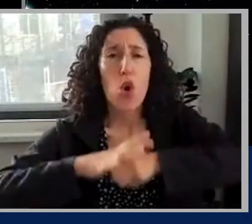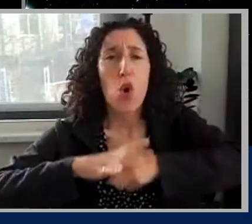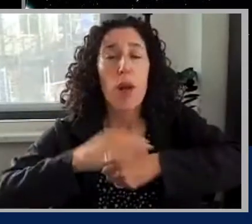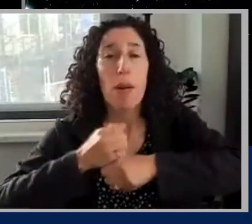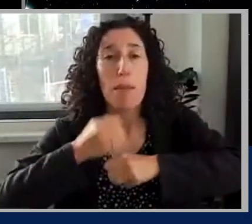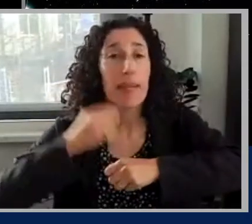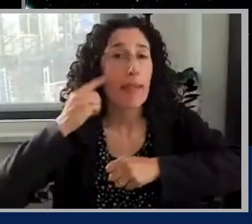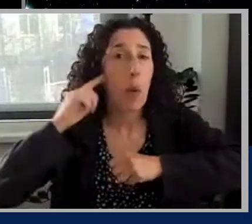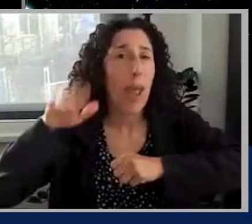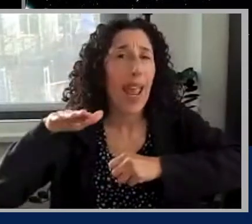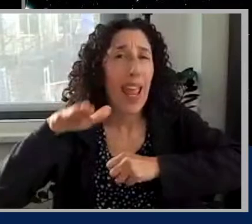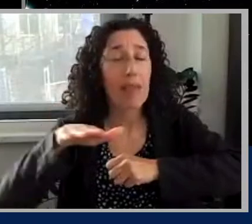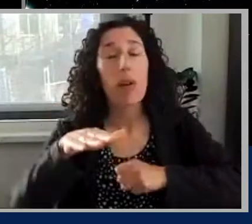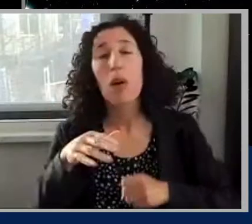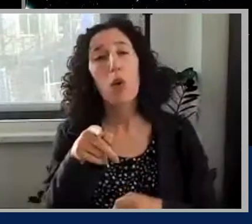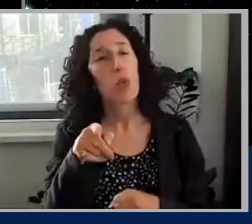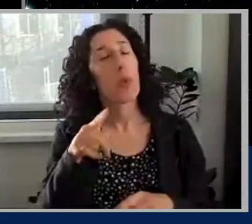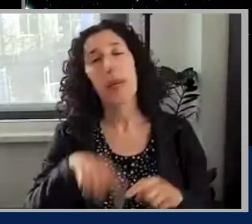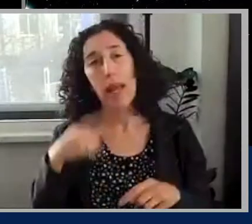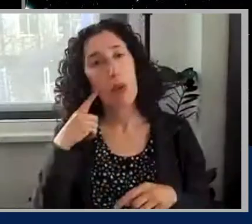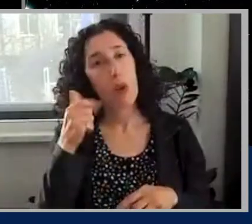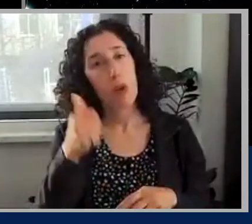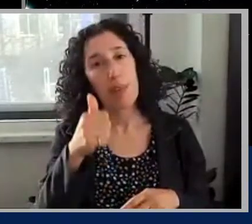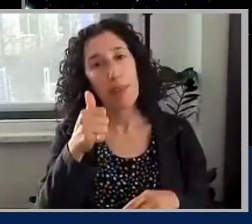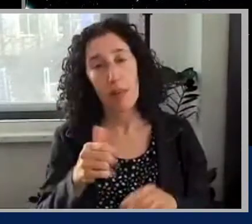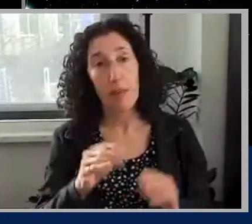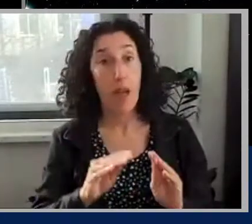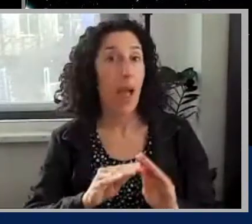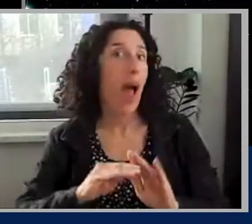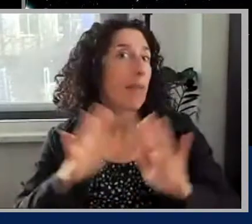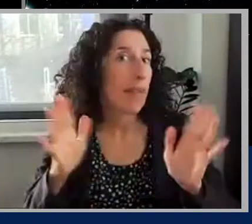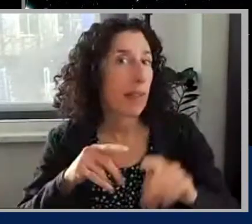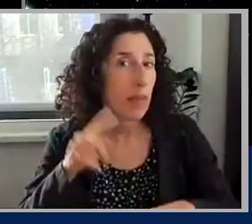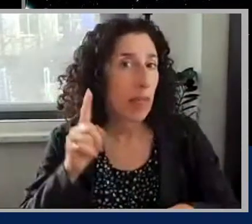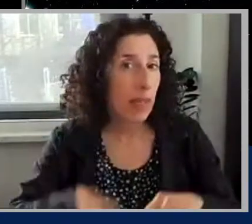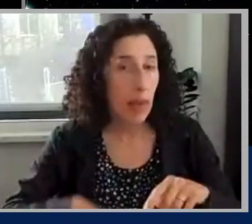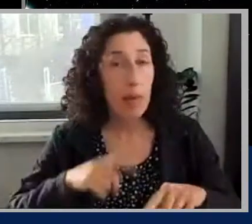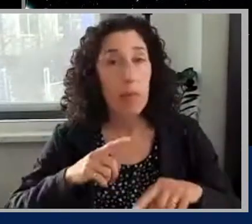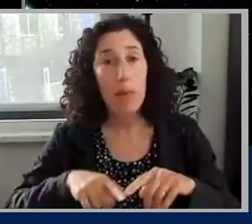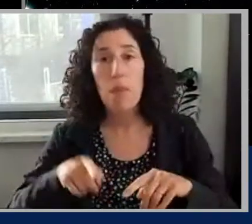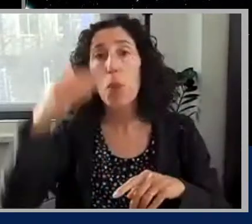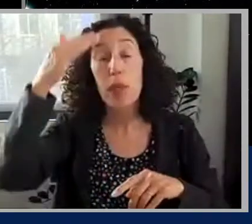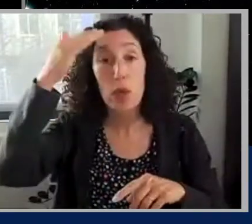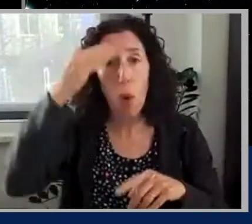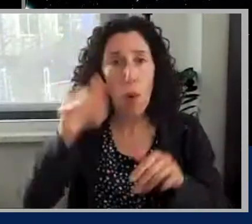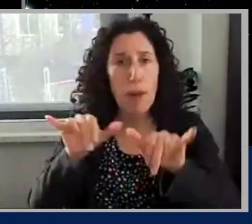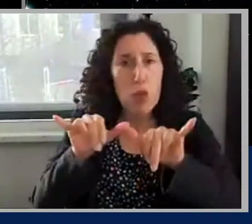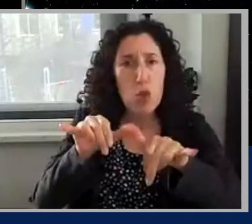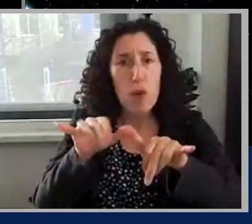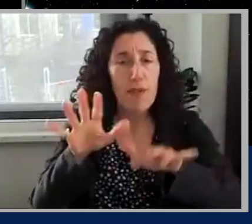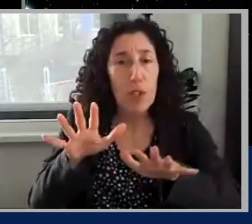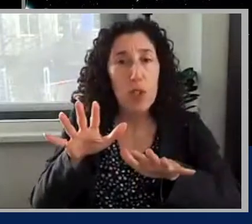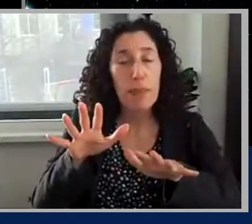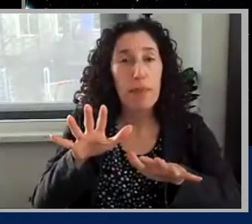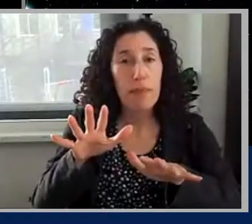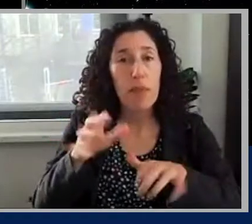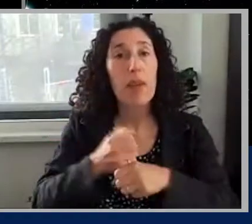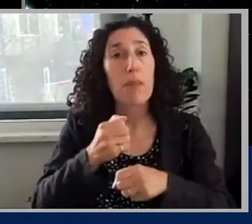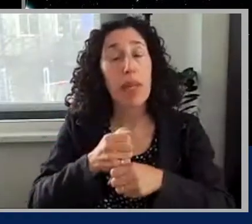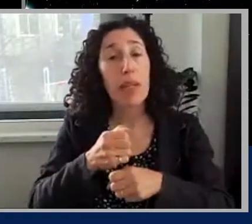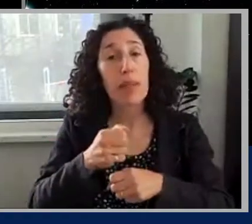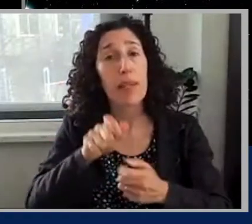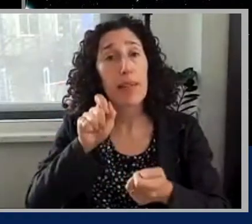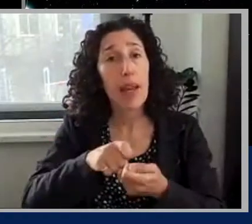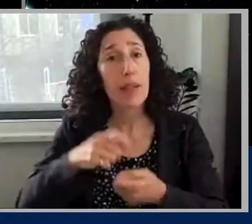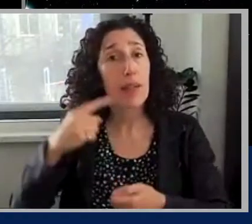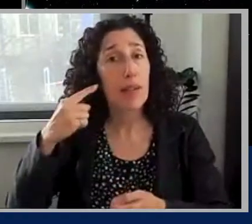This is, again, no microphone up to the sky. But knowing what that B flat is, that note is, and